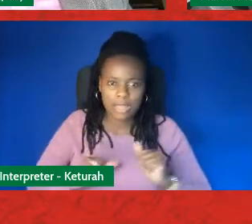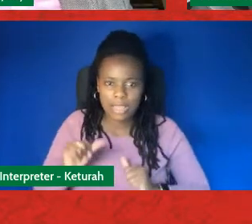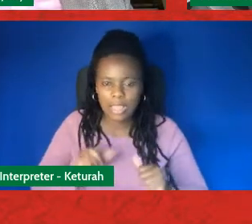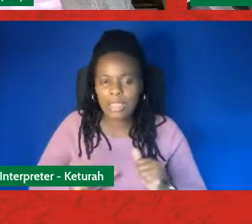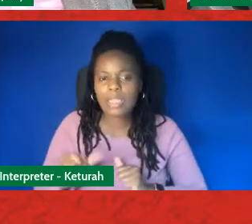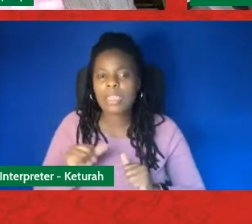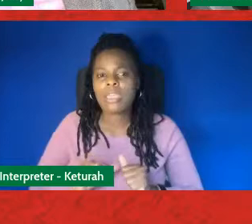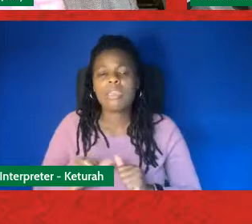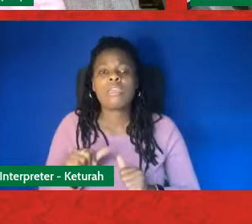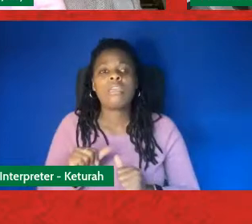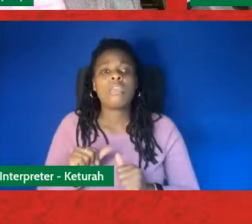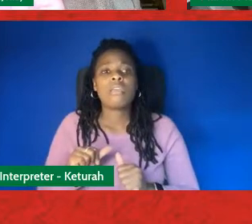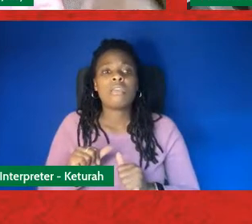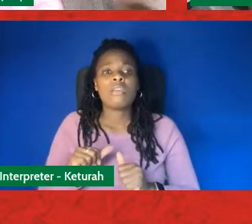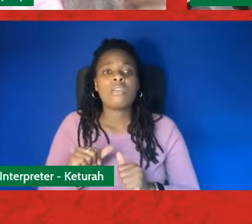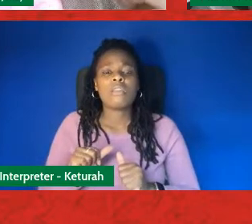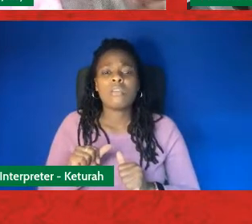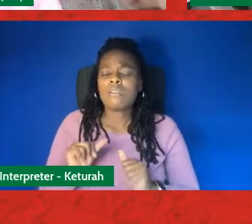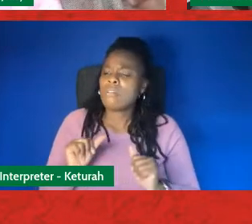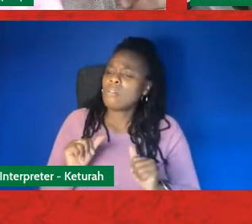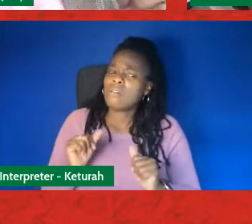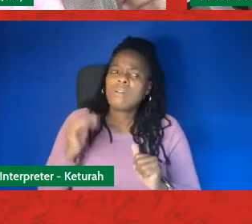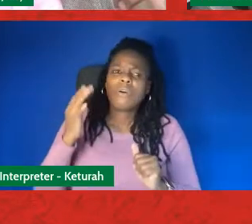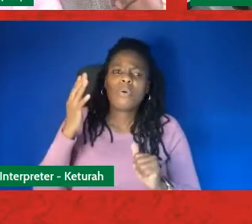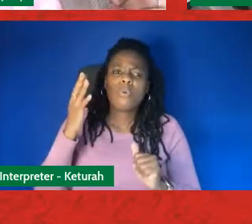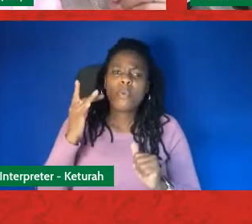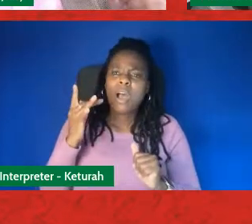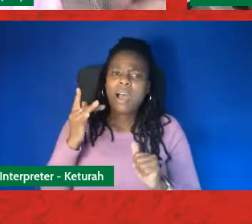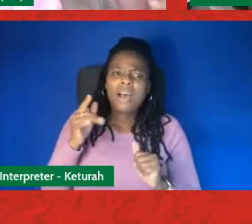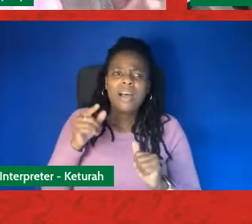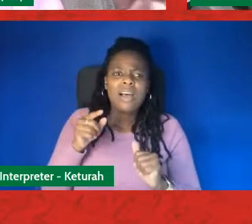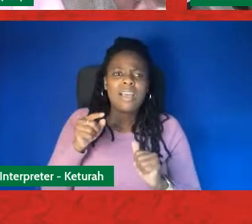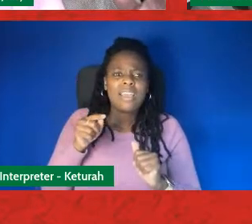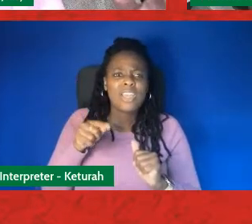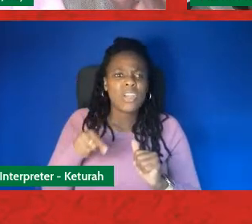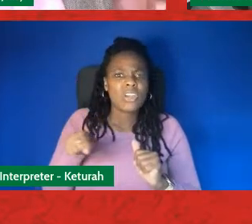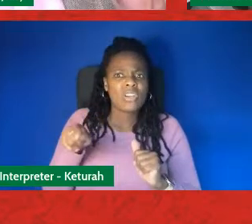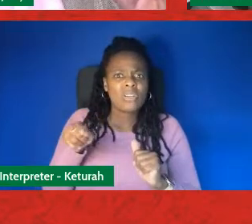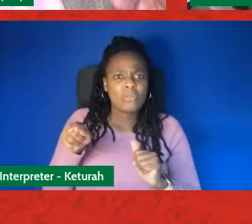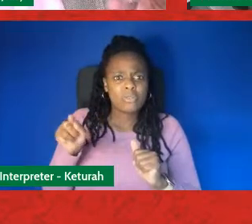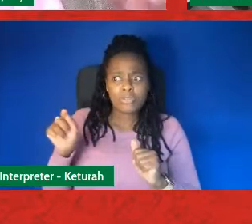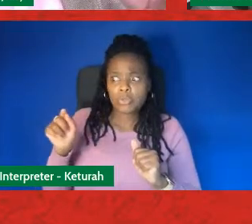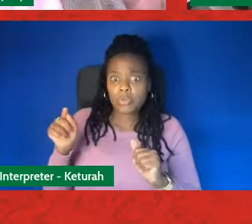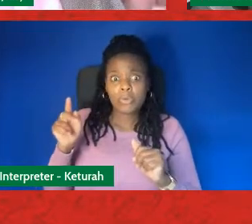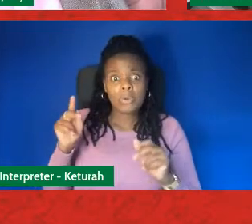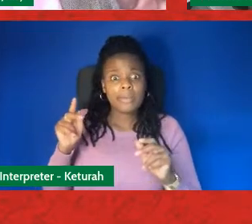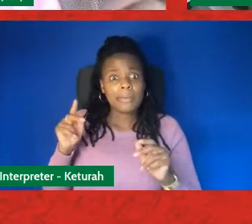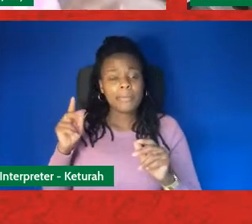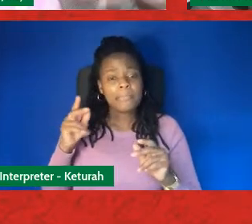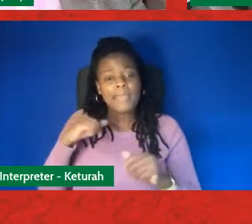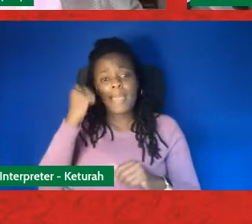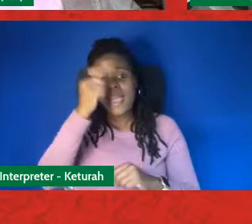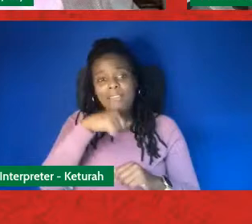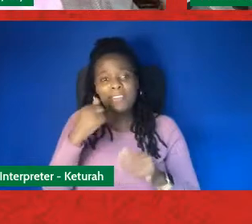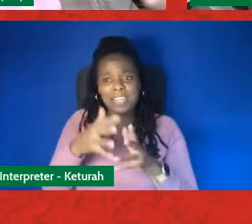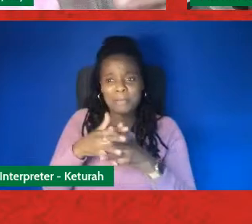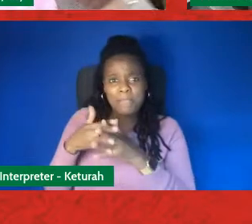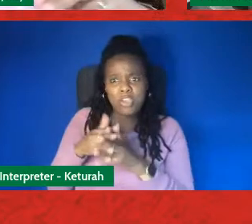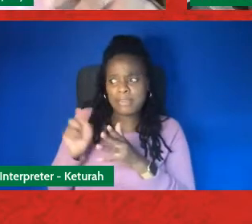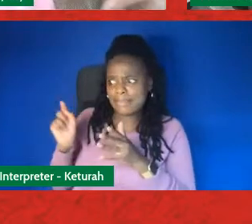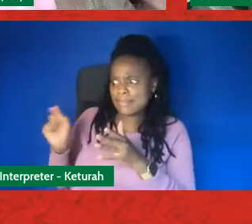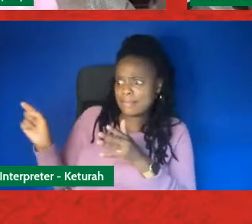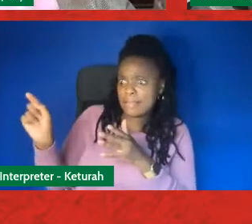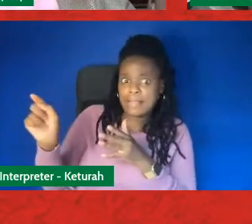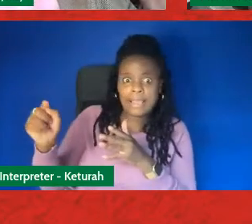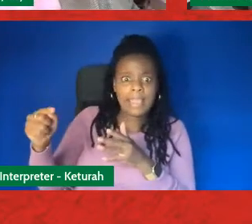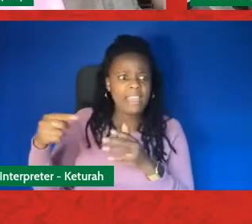everything. Why is there such hostility towards Shakespeare for African Americans? I mean, they come at a certain point,